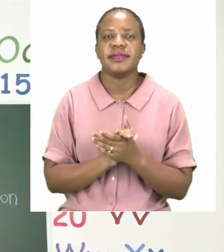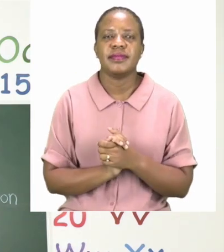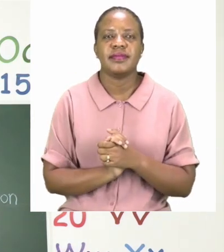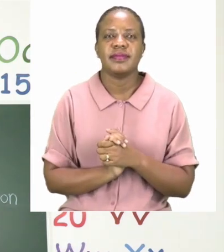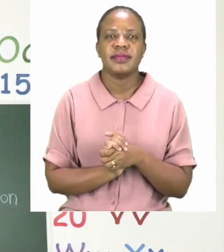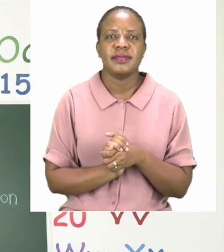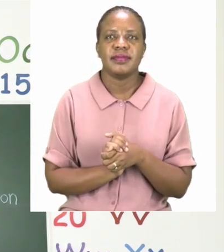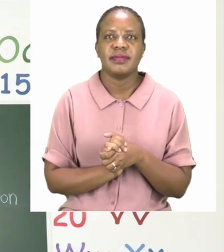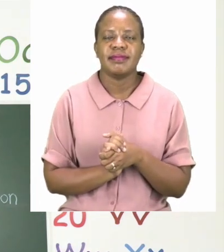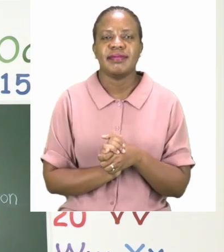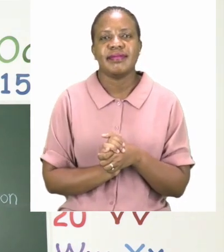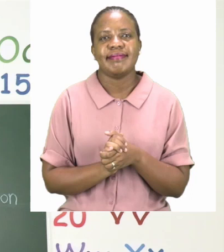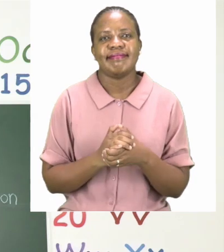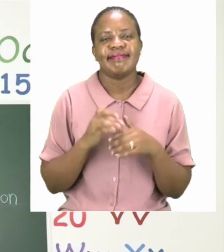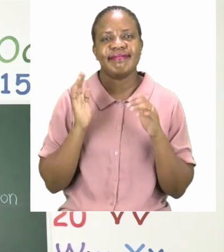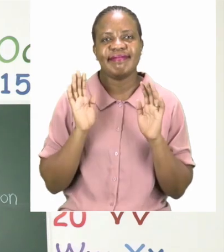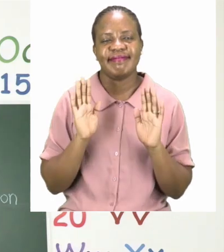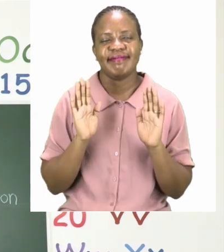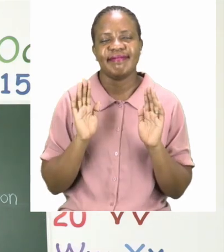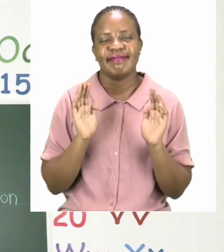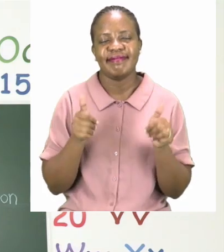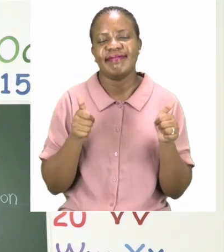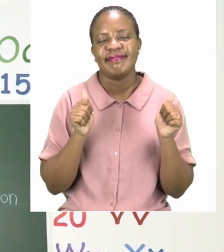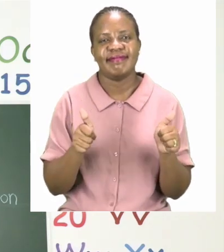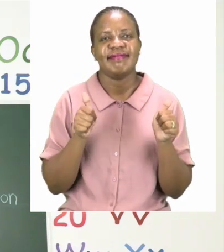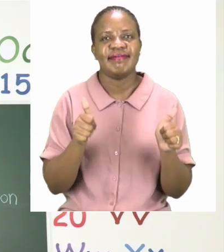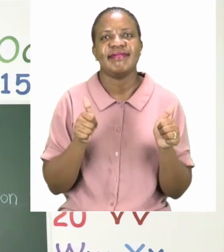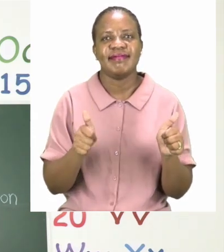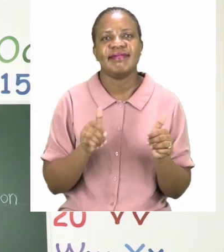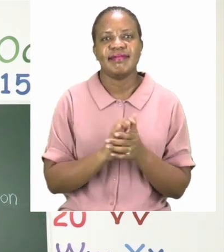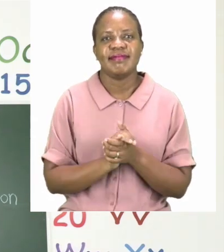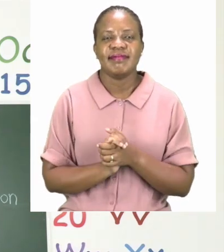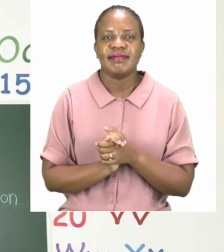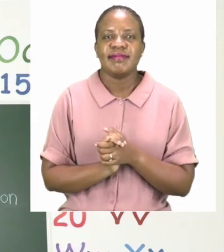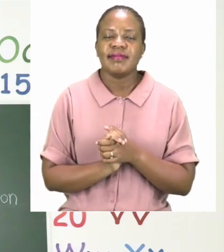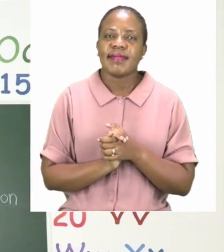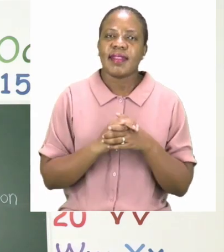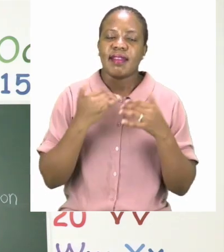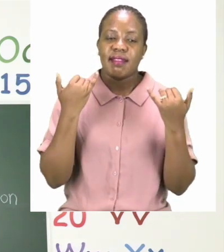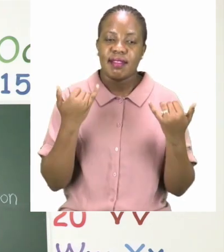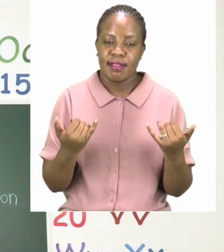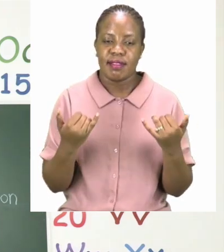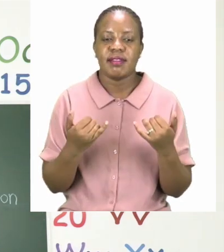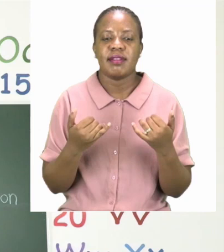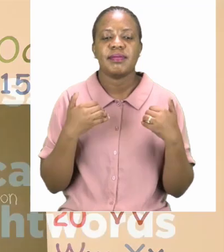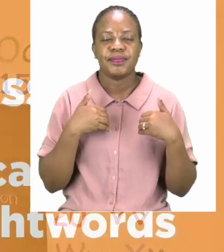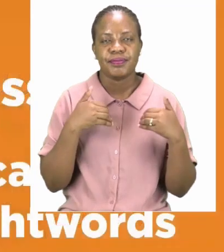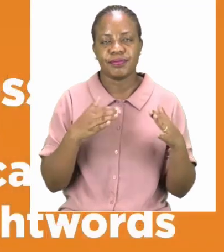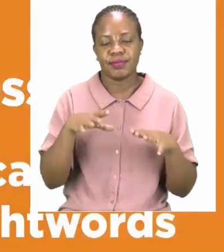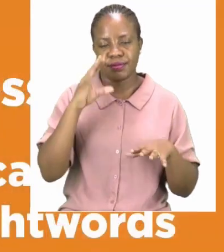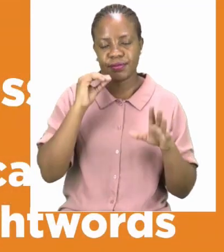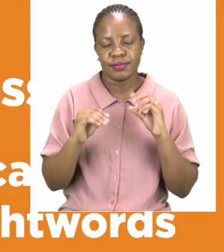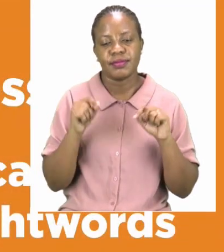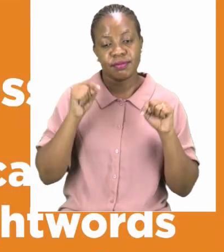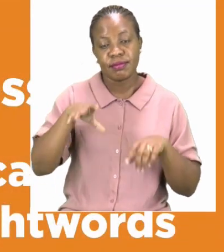away. Yay! Good job, everyone! Now we are ready. For today's